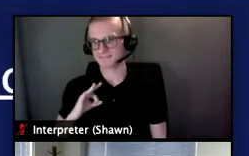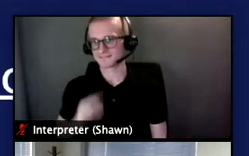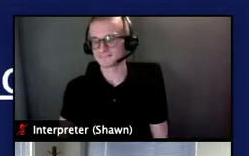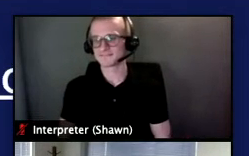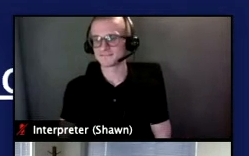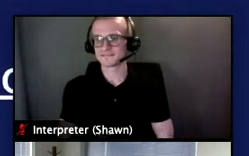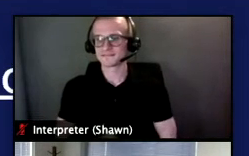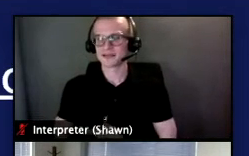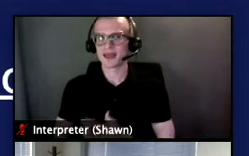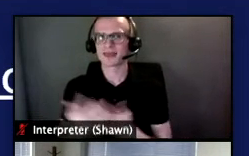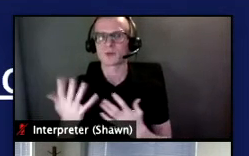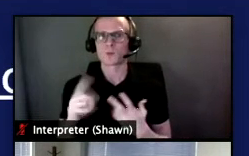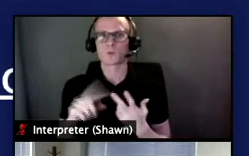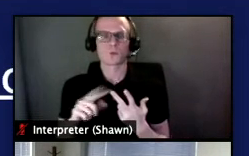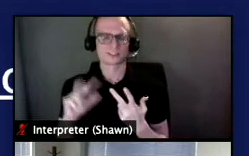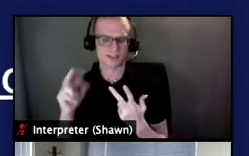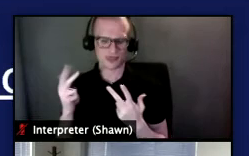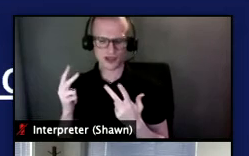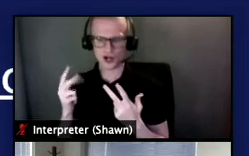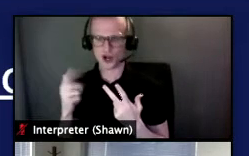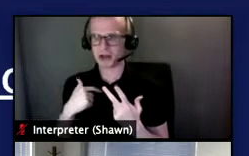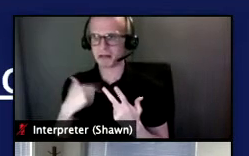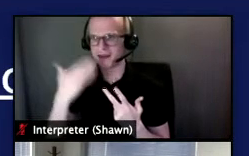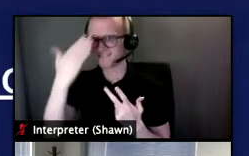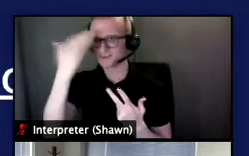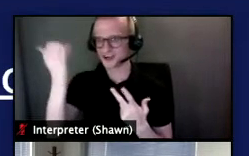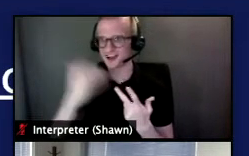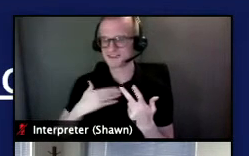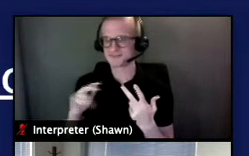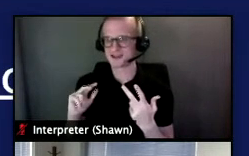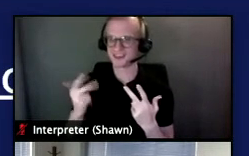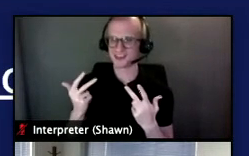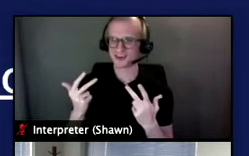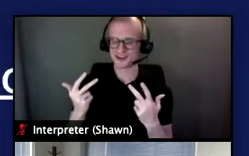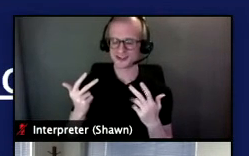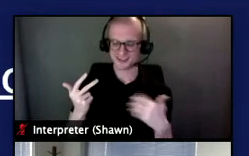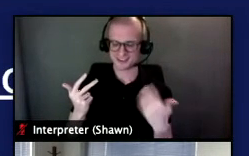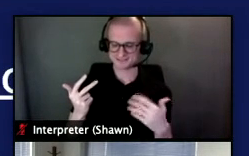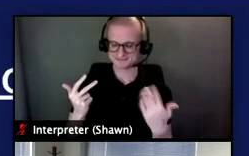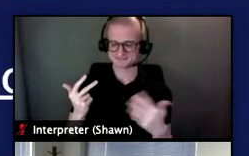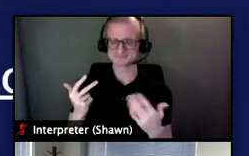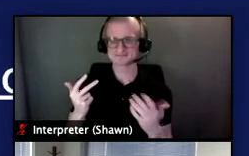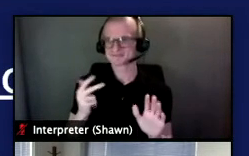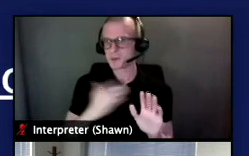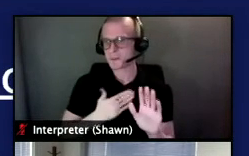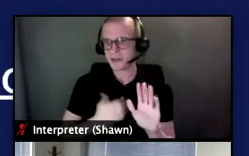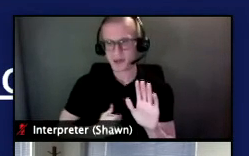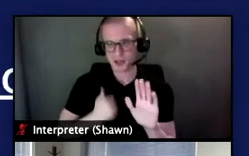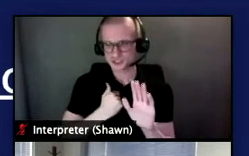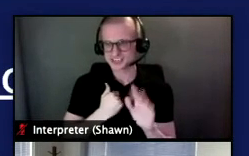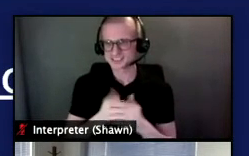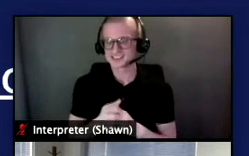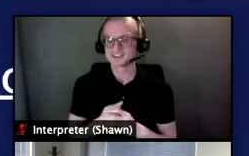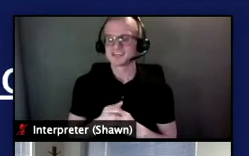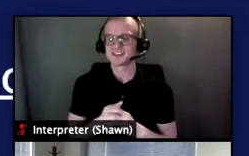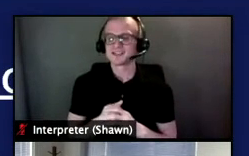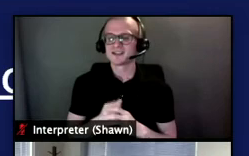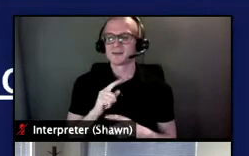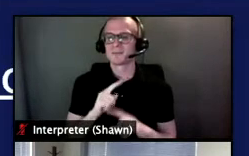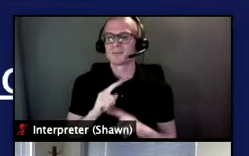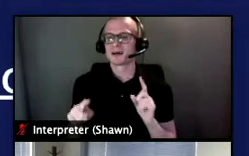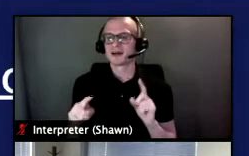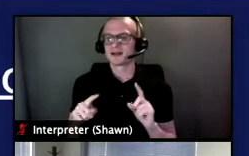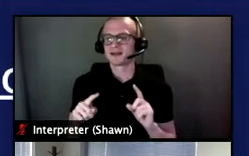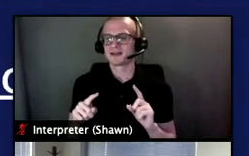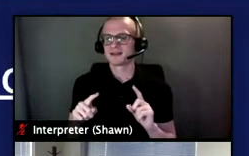what's the third? I'm blanking on what my third was for the moment, so my apologies for that. But it felt like there were